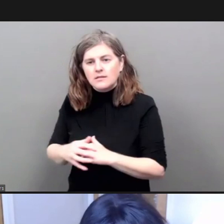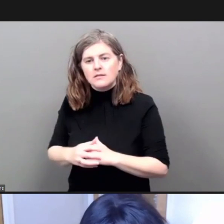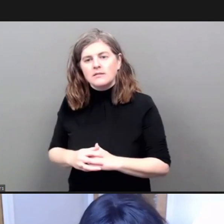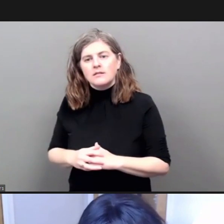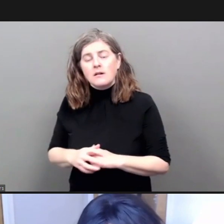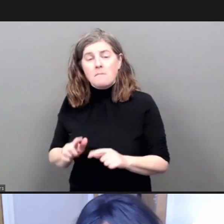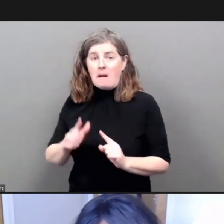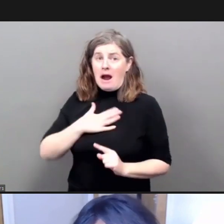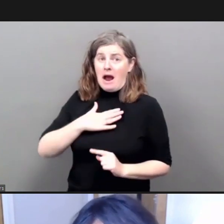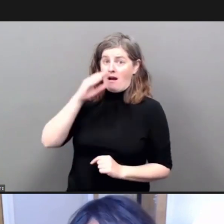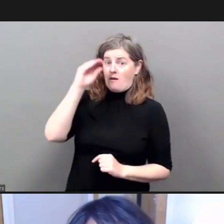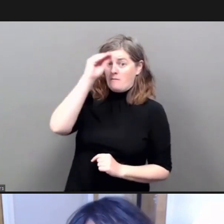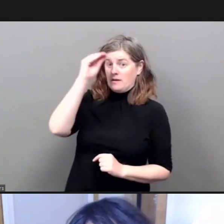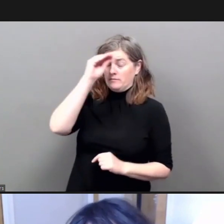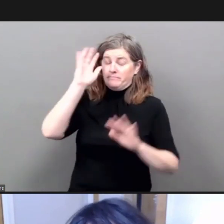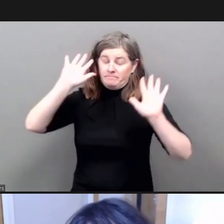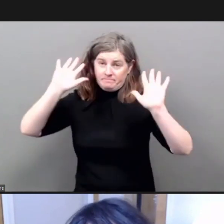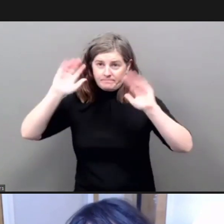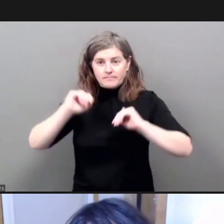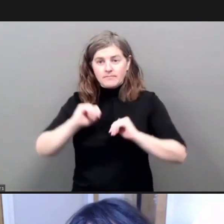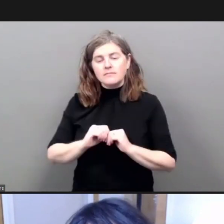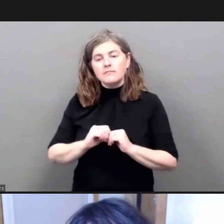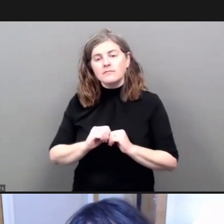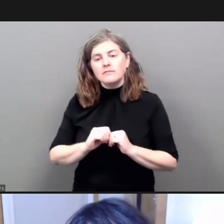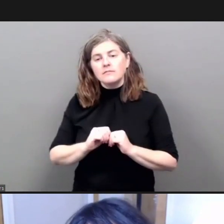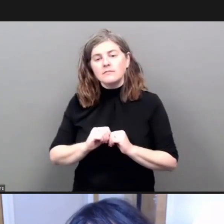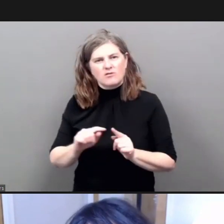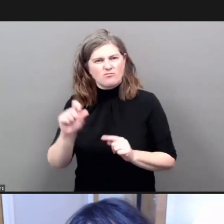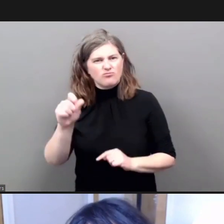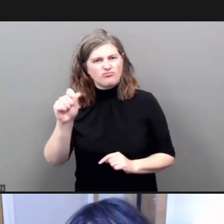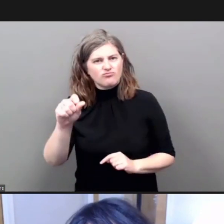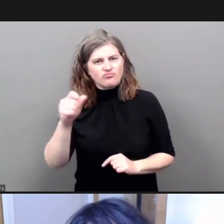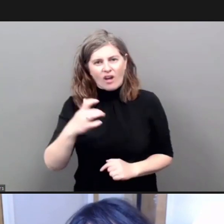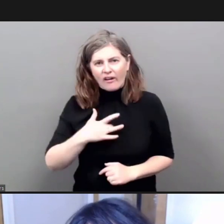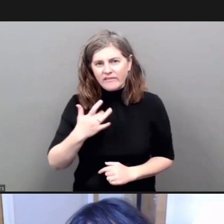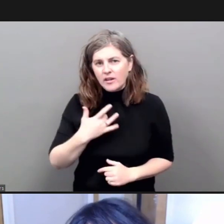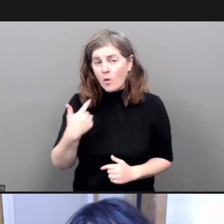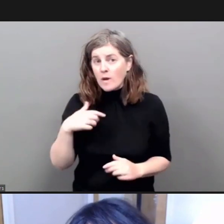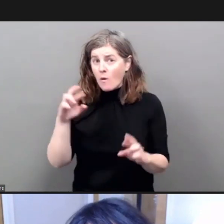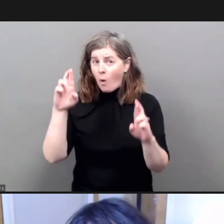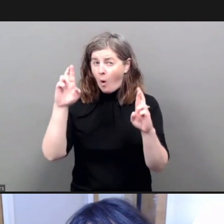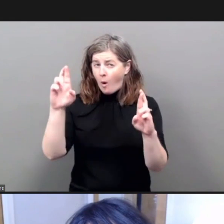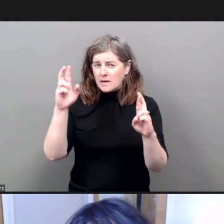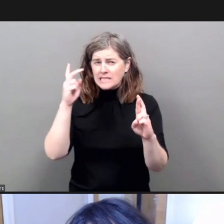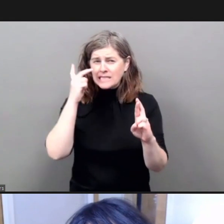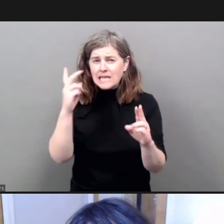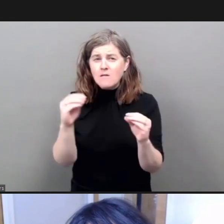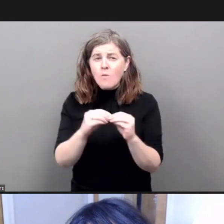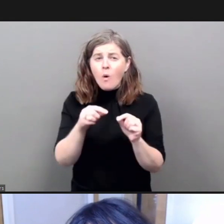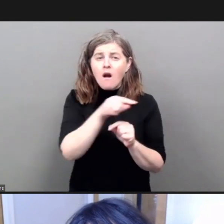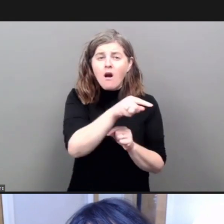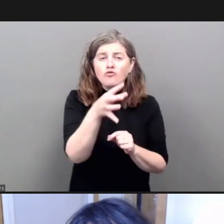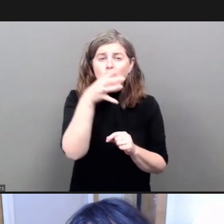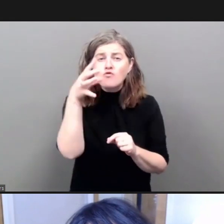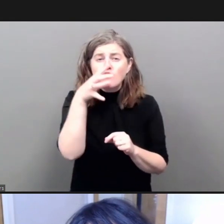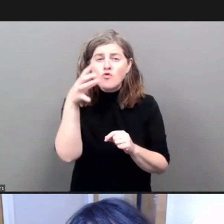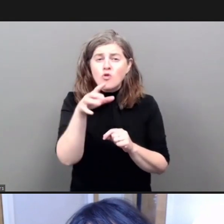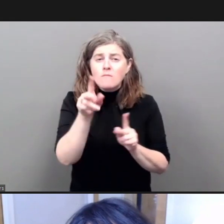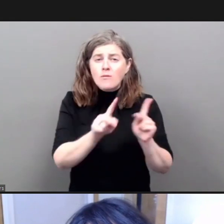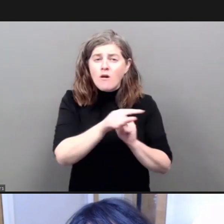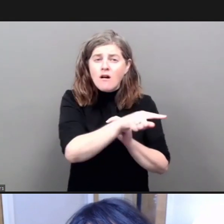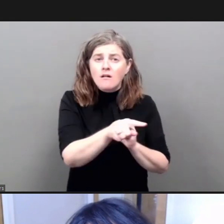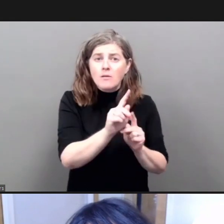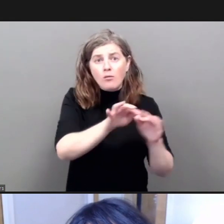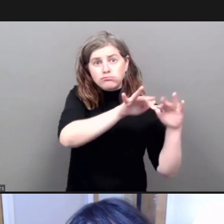my opinion. But I think that, I think we're hoping to see more rural counties, folks line